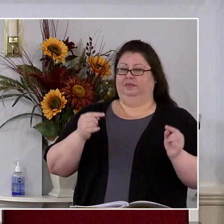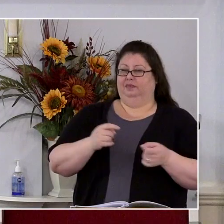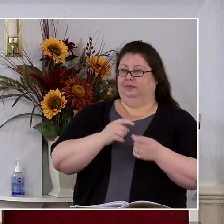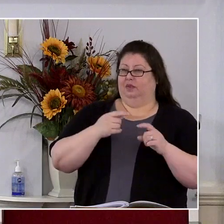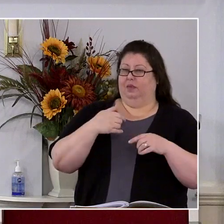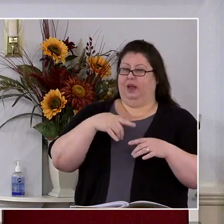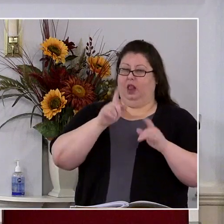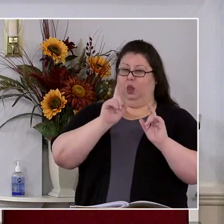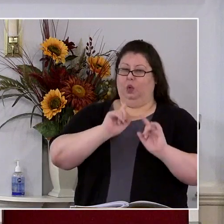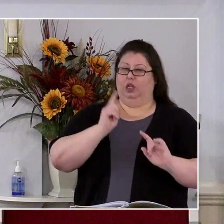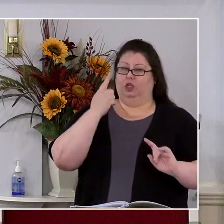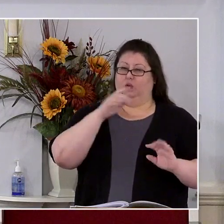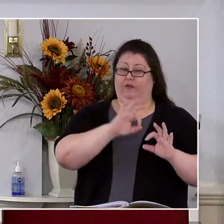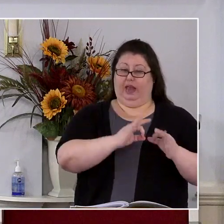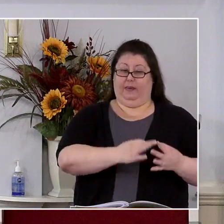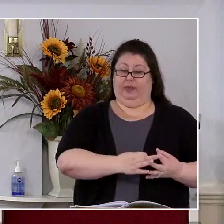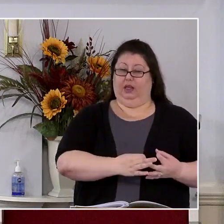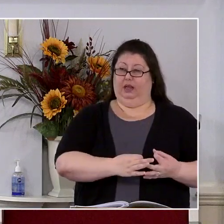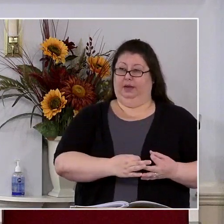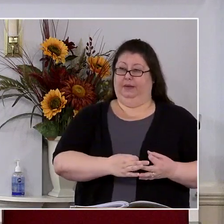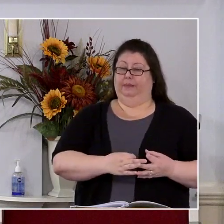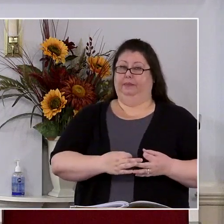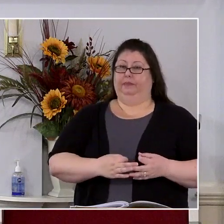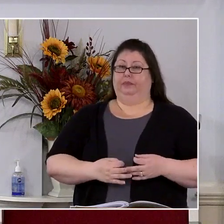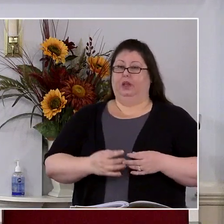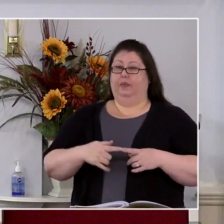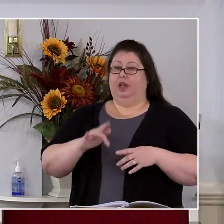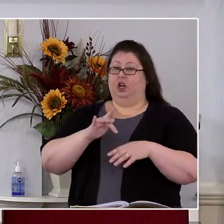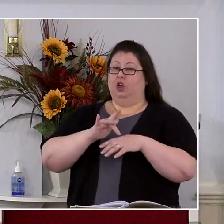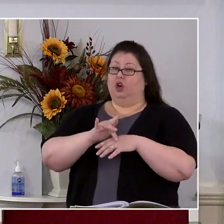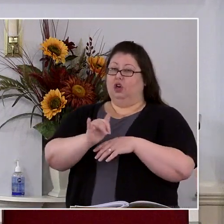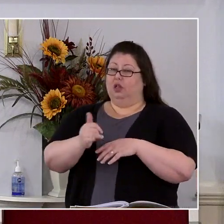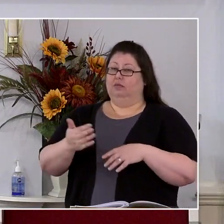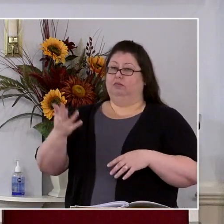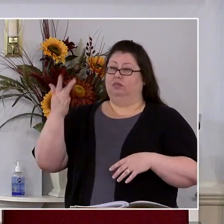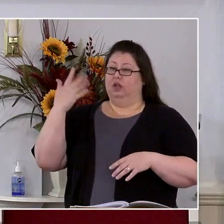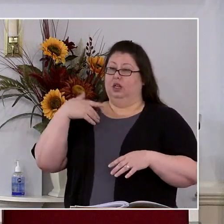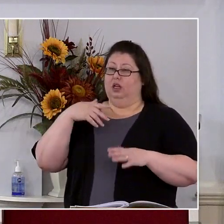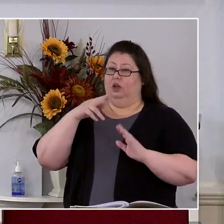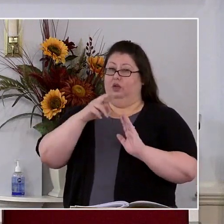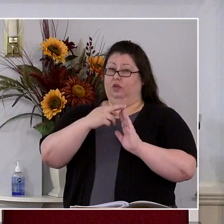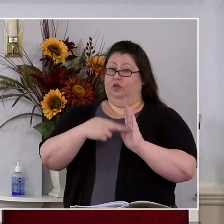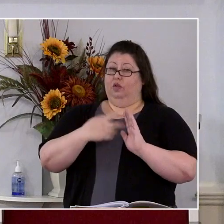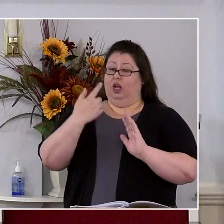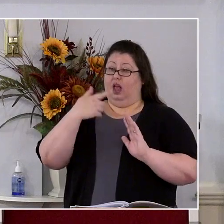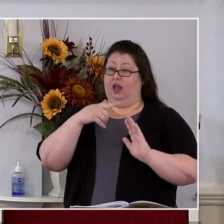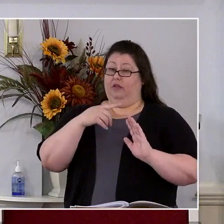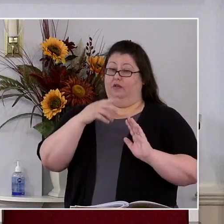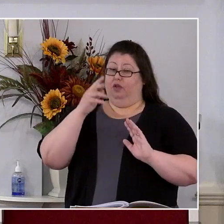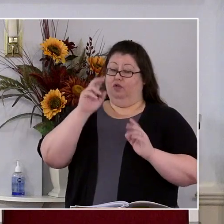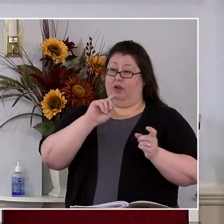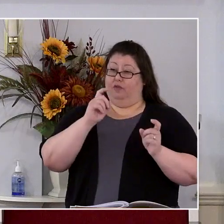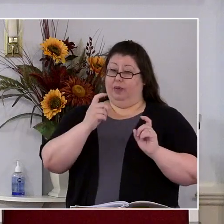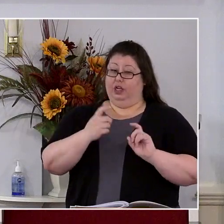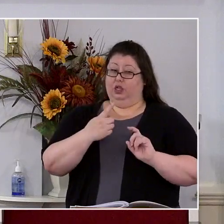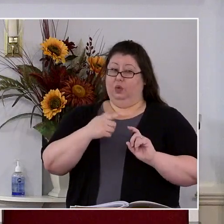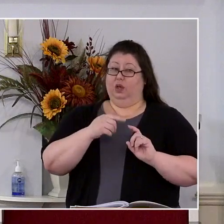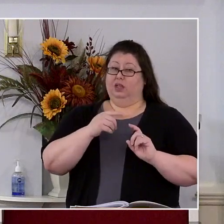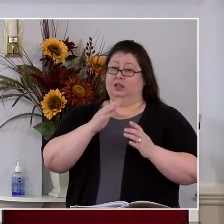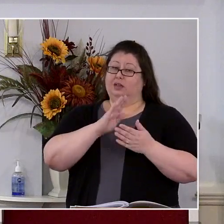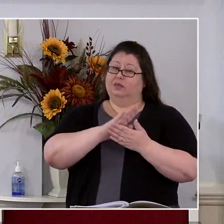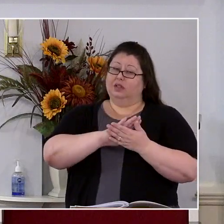family. But an early principle of the Reformation was the sanctity of all